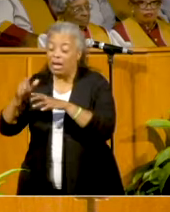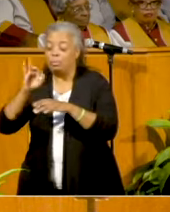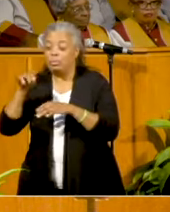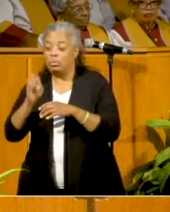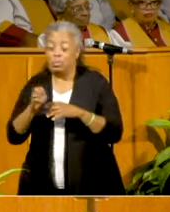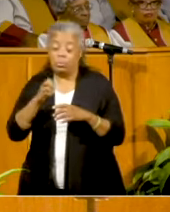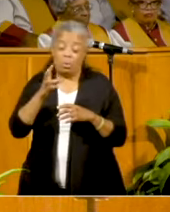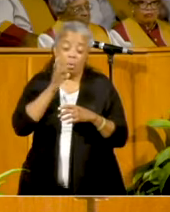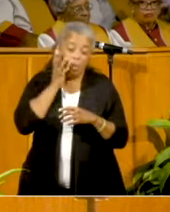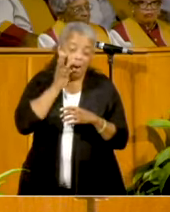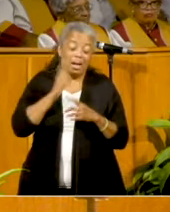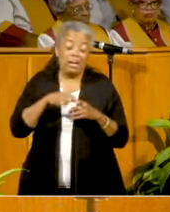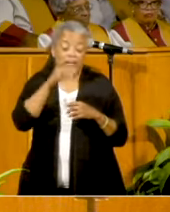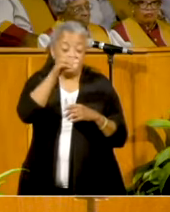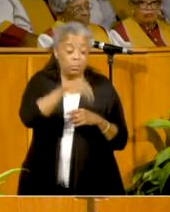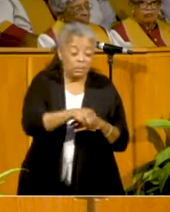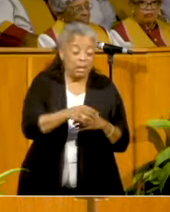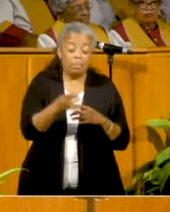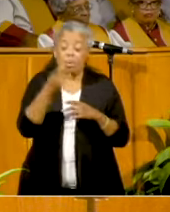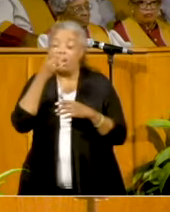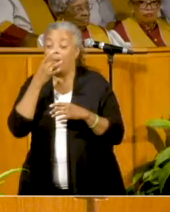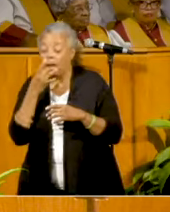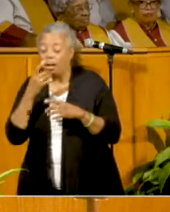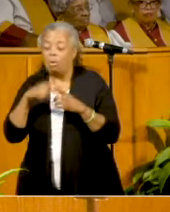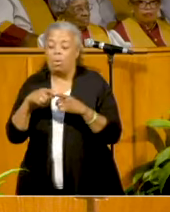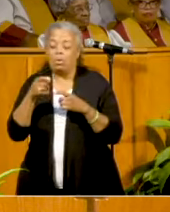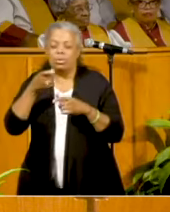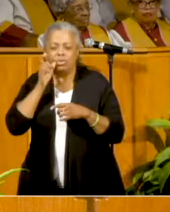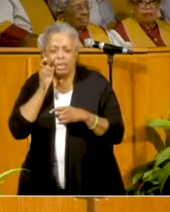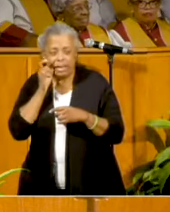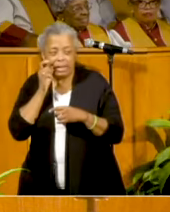whether you dip it, or it's placed on your tongue, or you drink